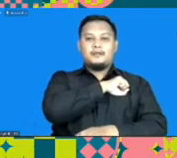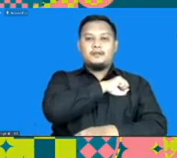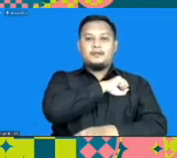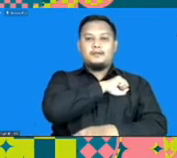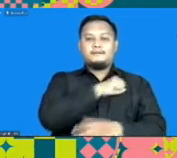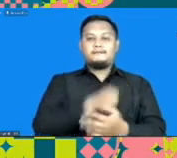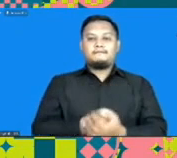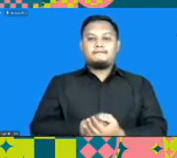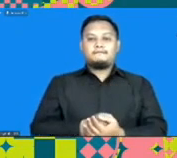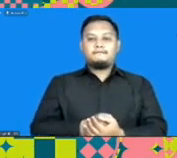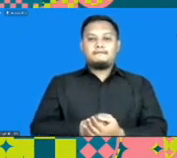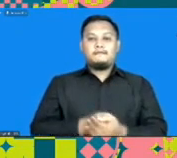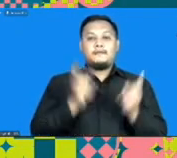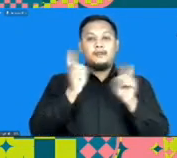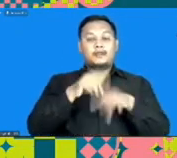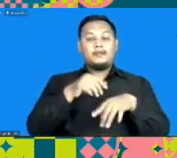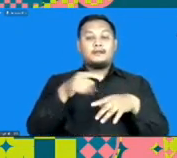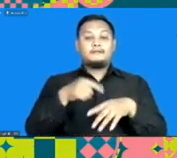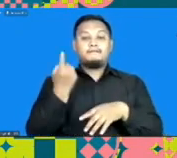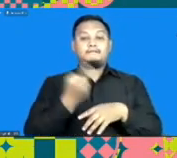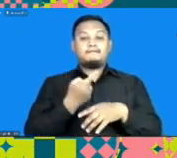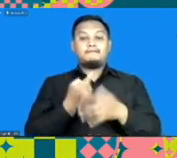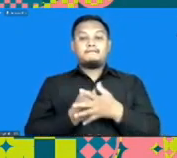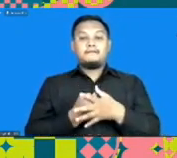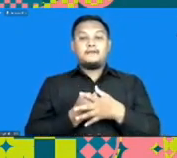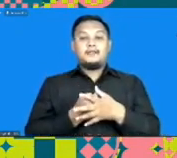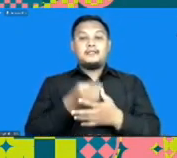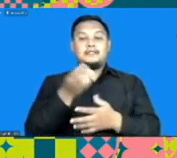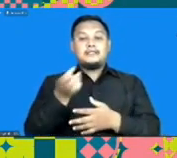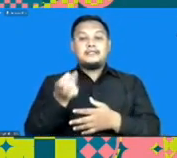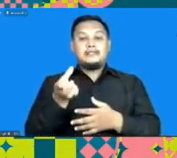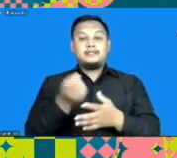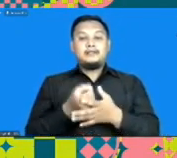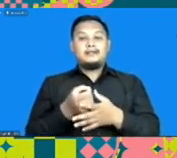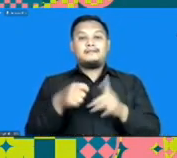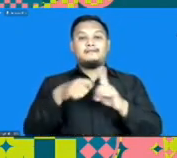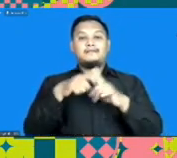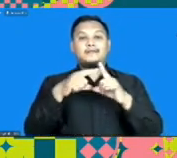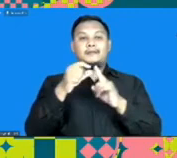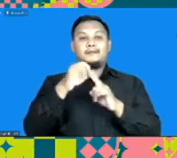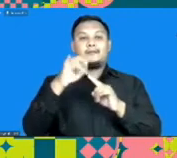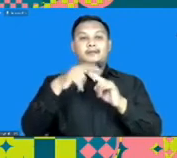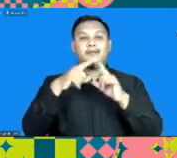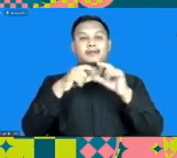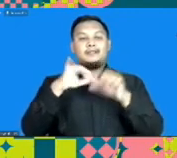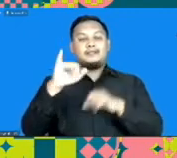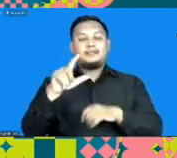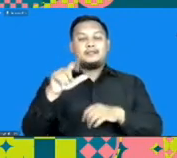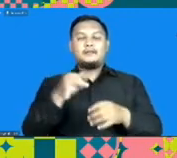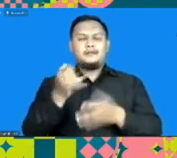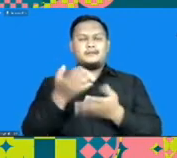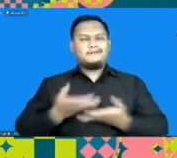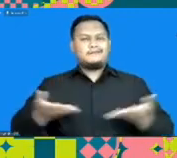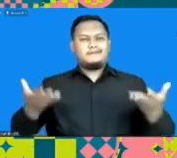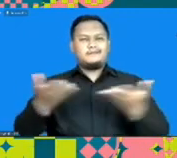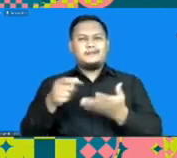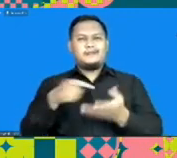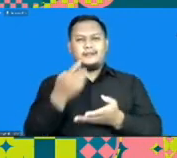So we are a bit of a capitalist and socialist at the same time, because, yes, you know, we provide electricity to people, we provide gasoline to people, we